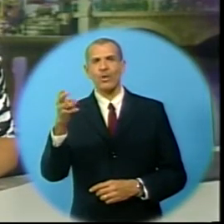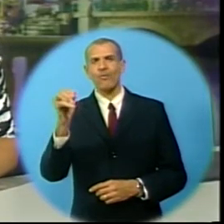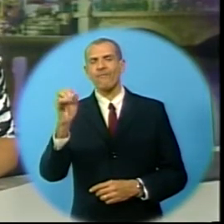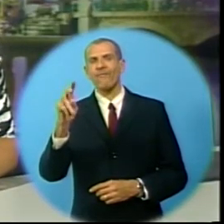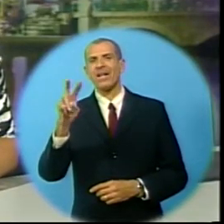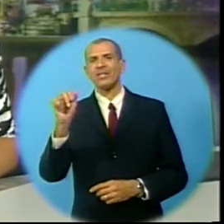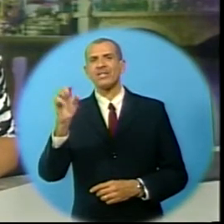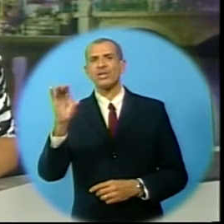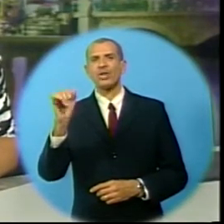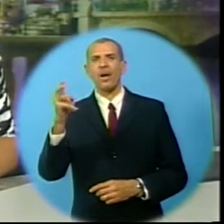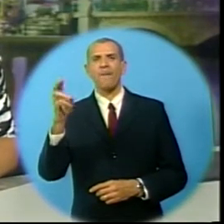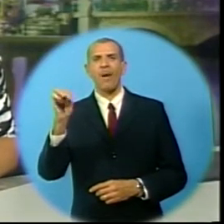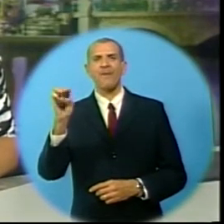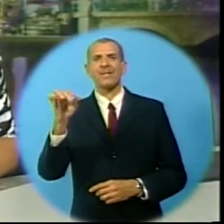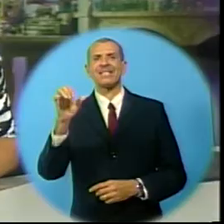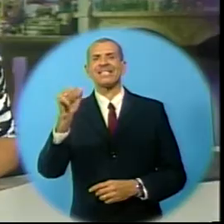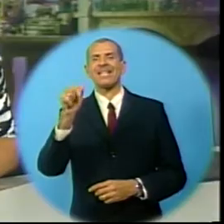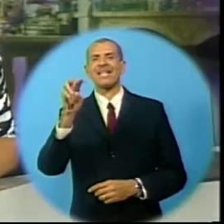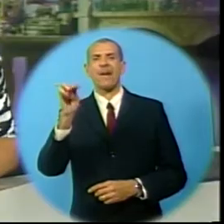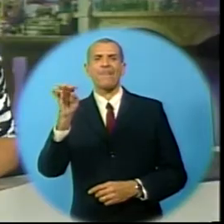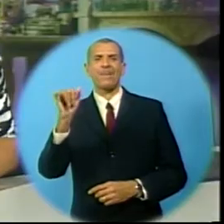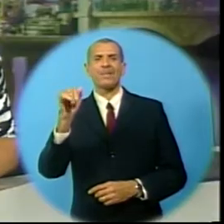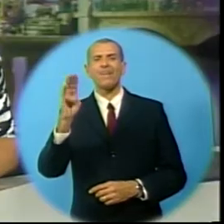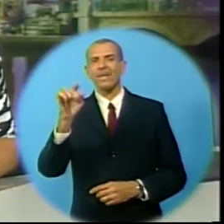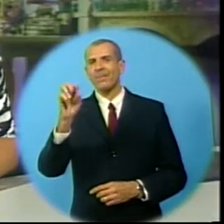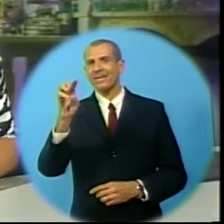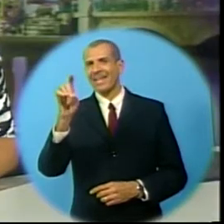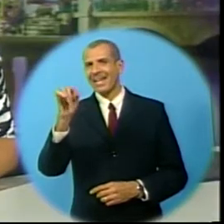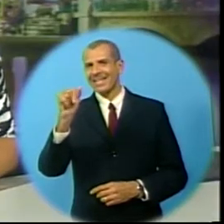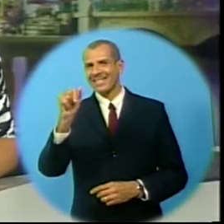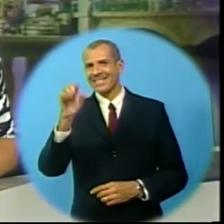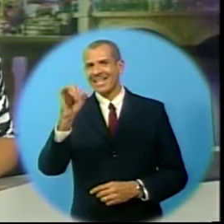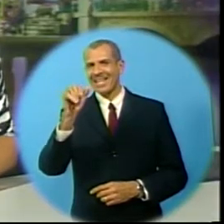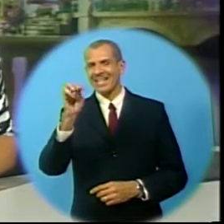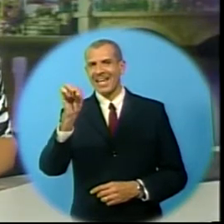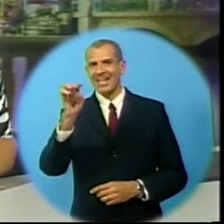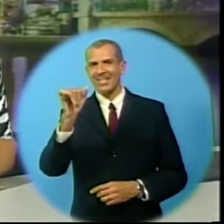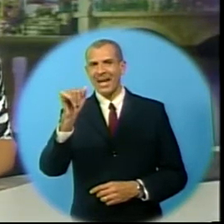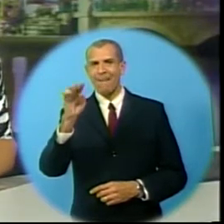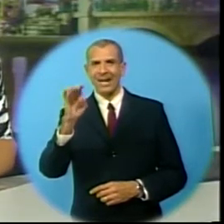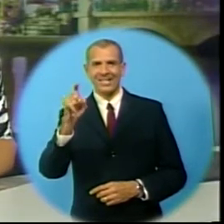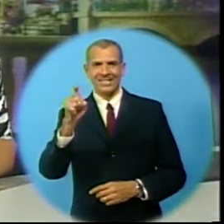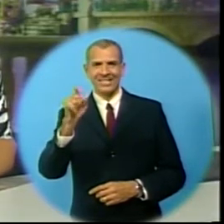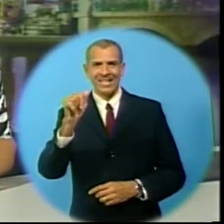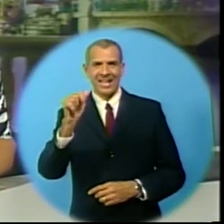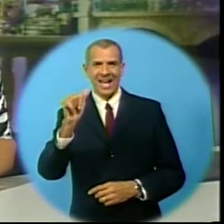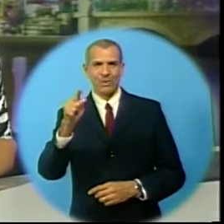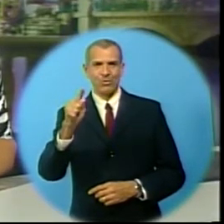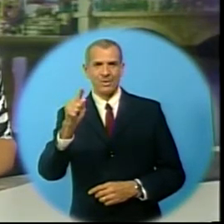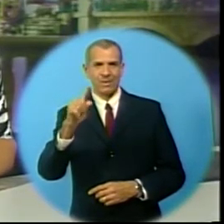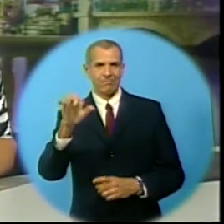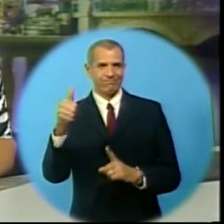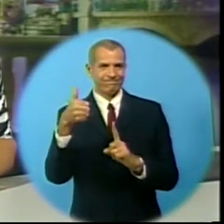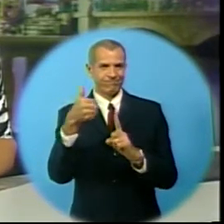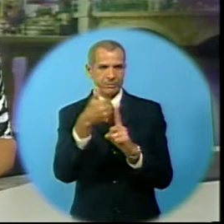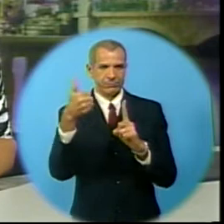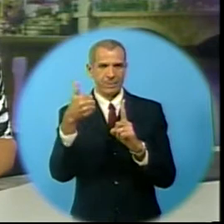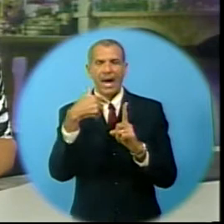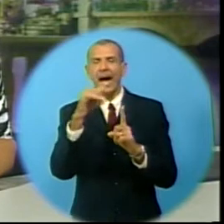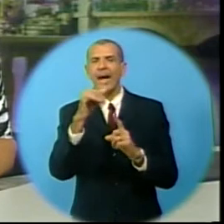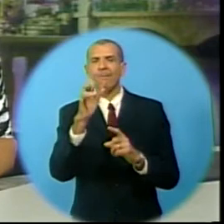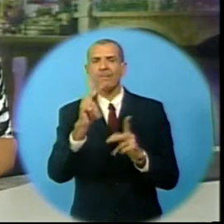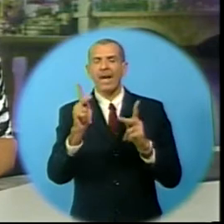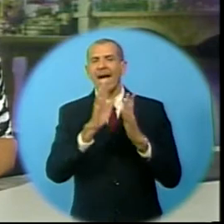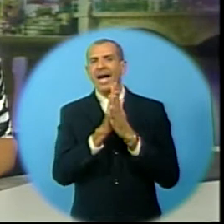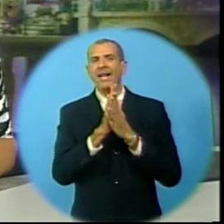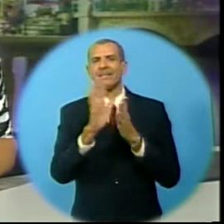Mount, Cambridge, St. Simons, Bawdens, King Garden and Baxter's in St. Andrew will be impacted, and customers are being asked to